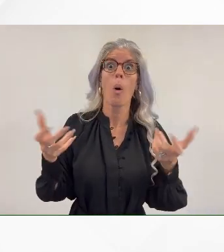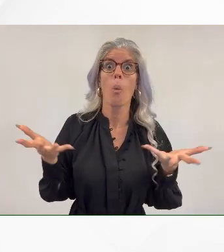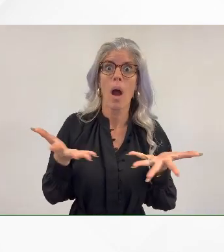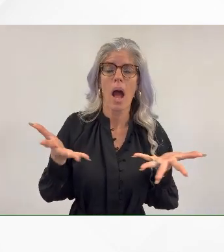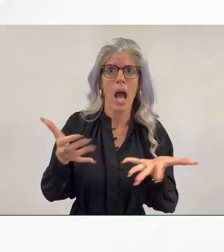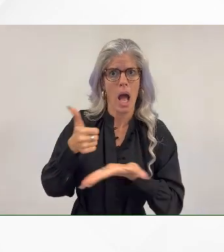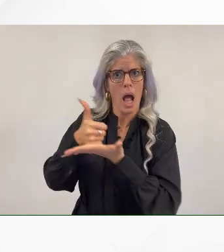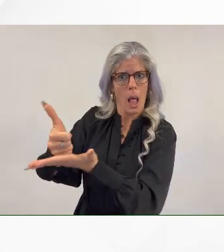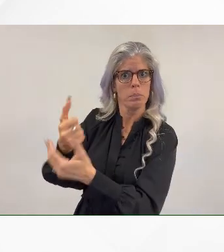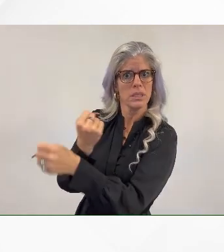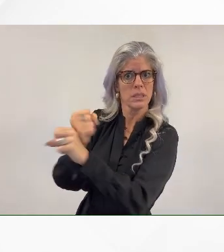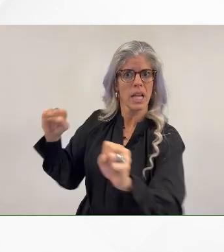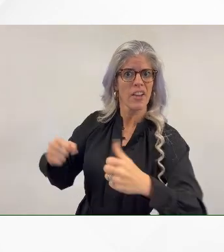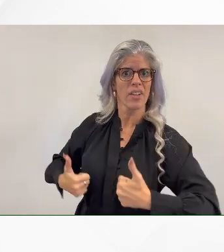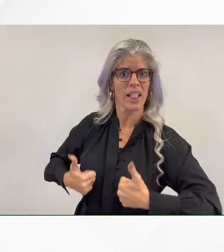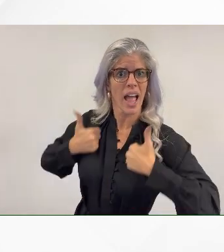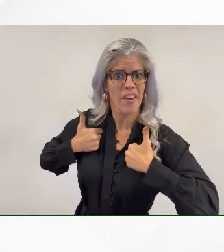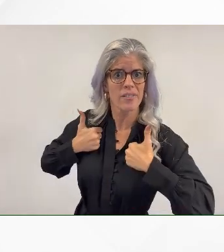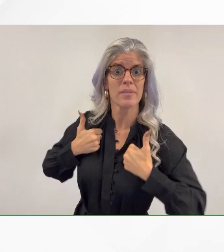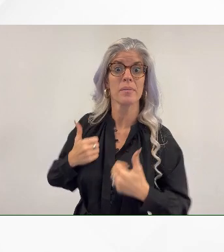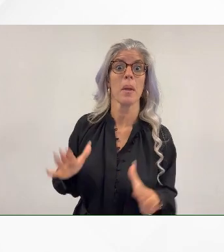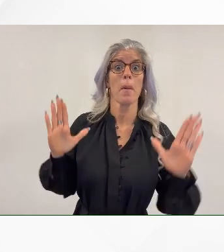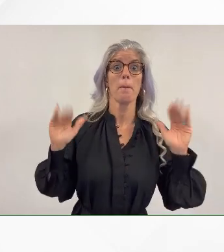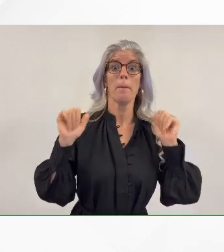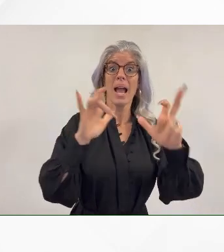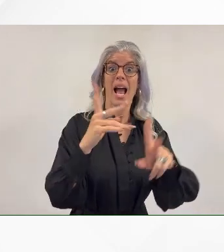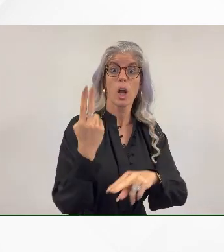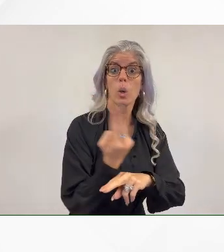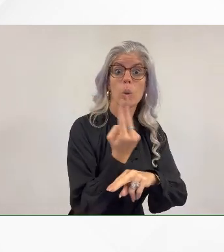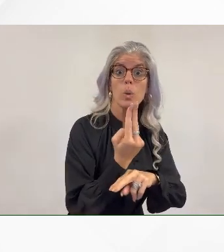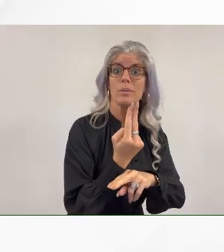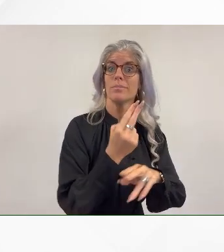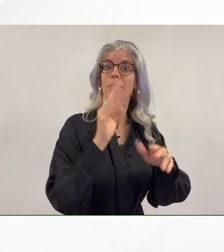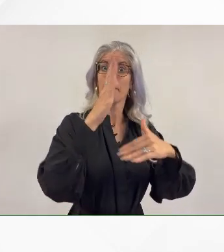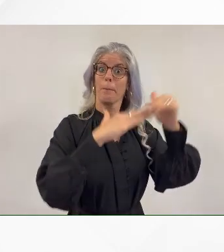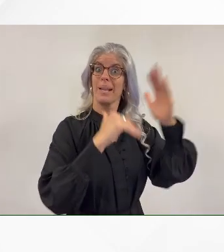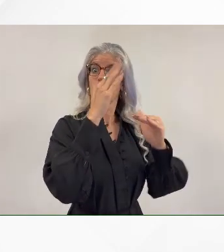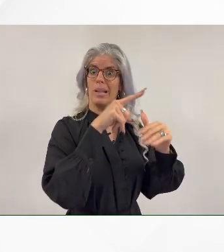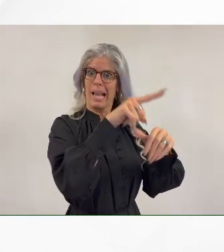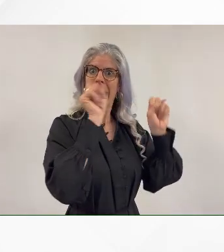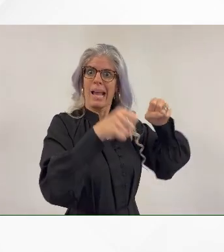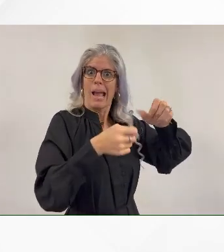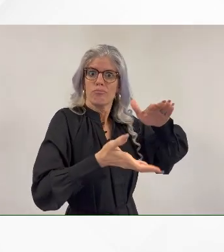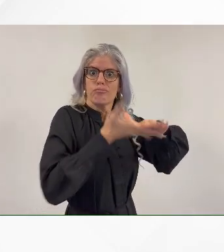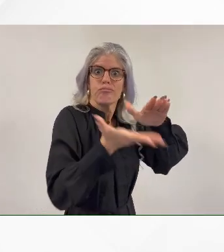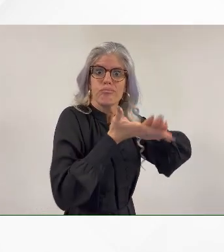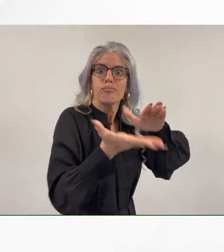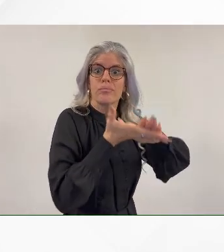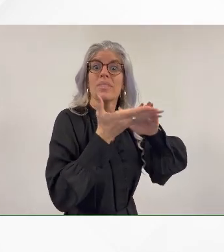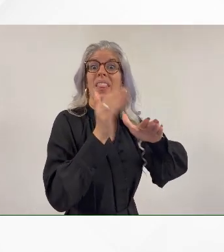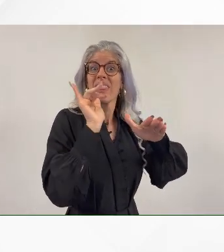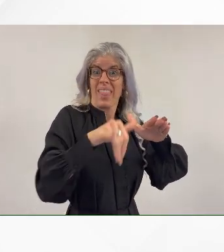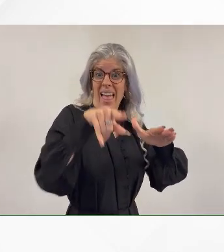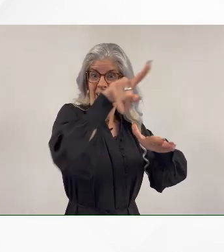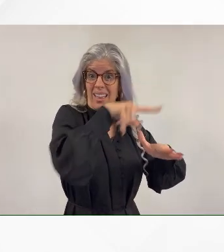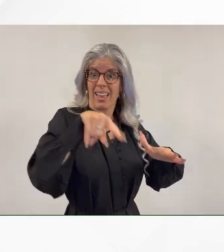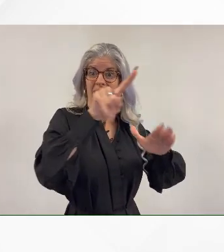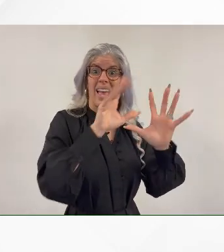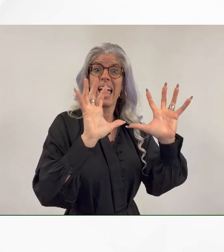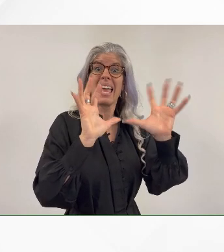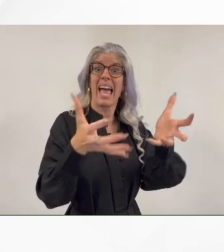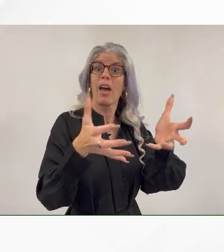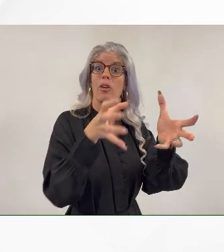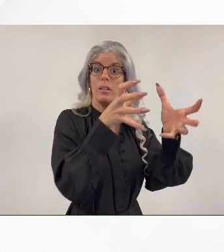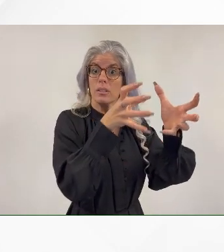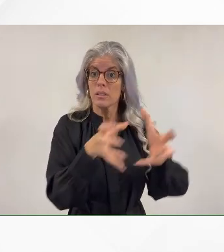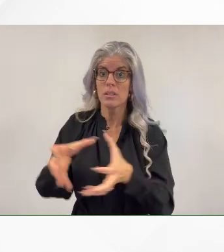2022, FEMA is providing applicants flexibility in how they claim these costs. Applicants may either claim the work as Category B or Category